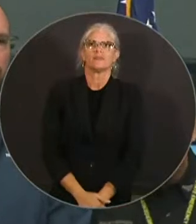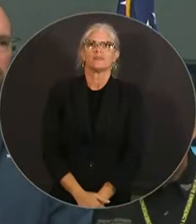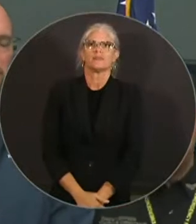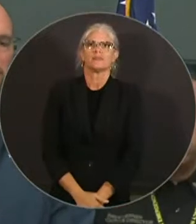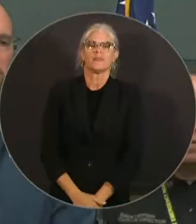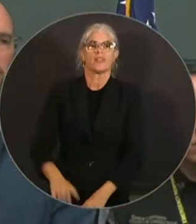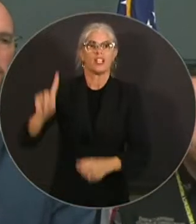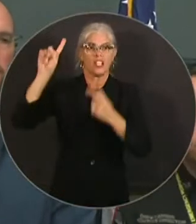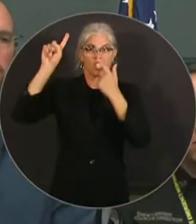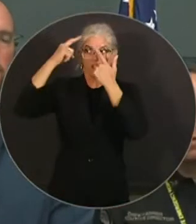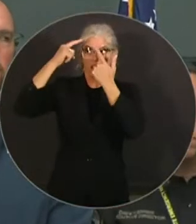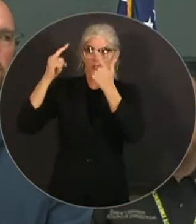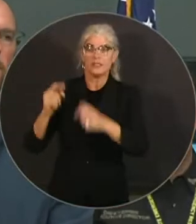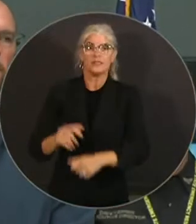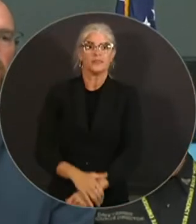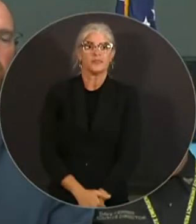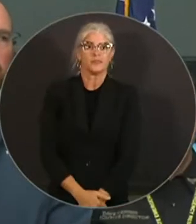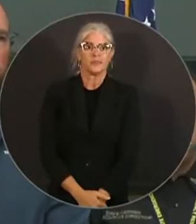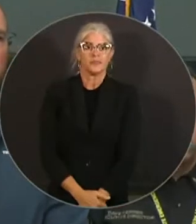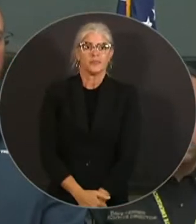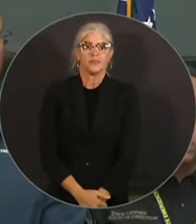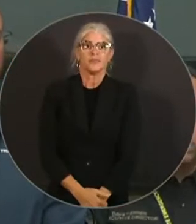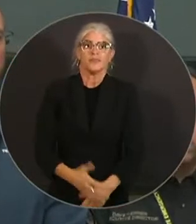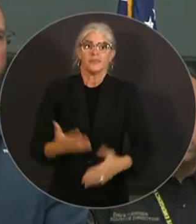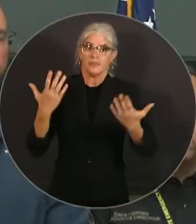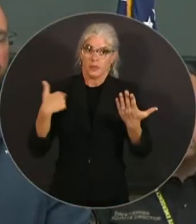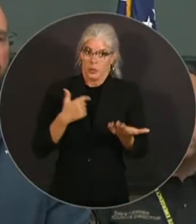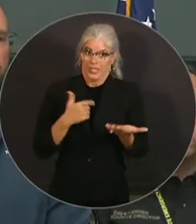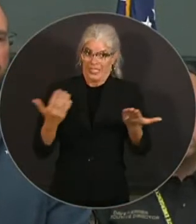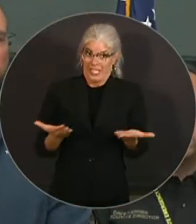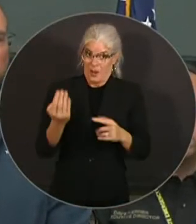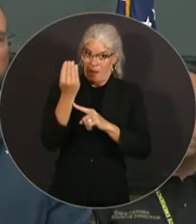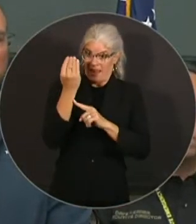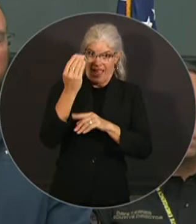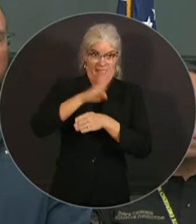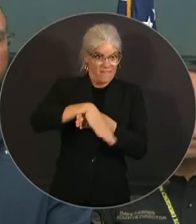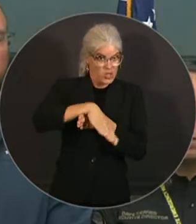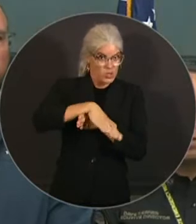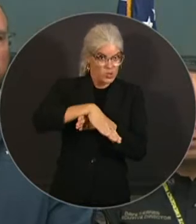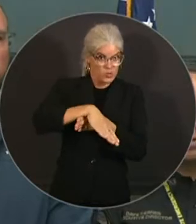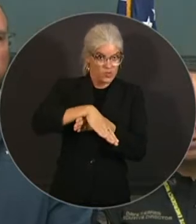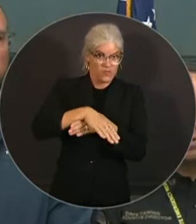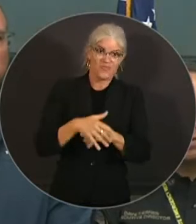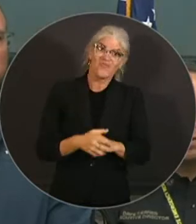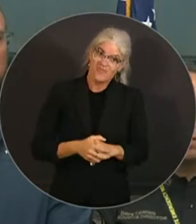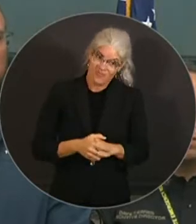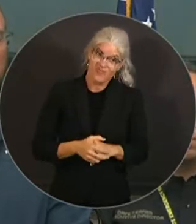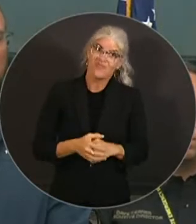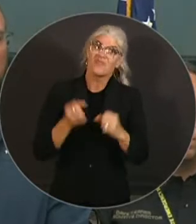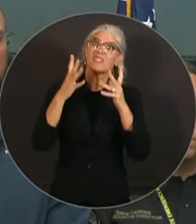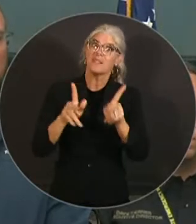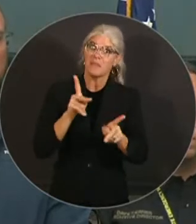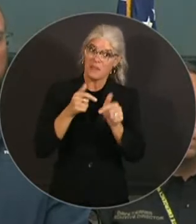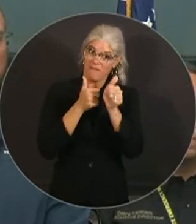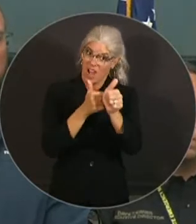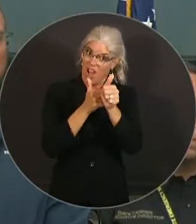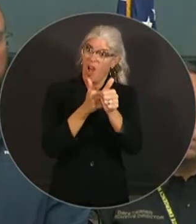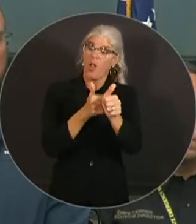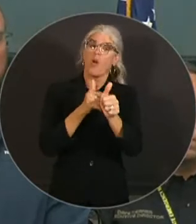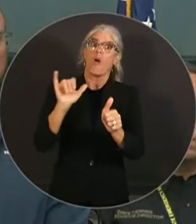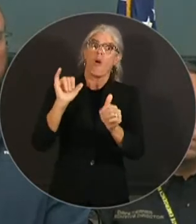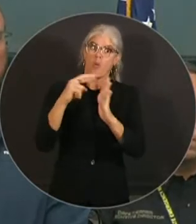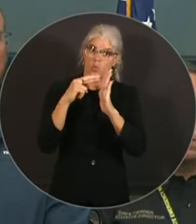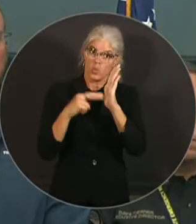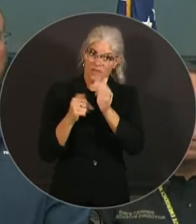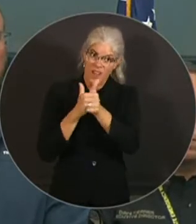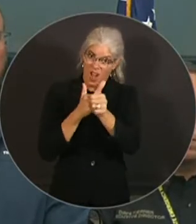Okay, so we are, here we are Monday afternoon. I know a lot of people have already heeded the call and in those vulnerable areas